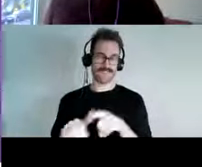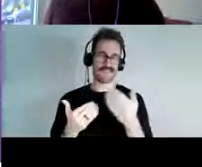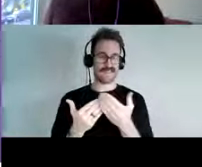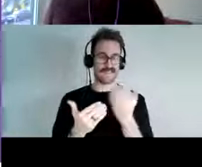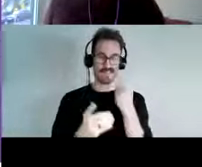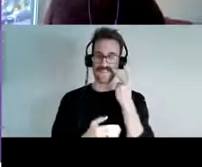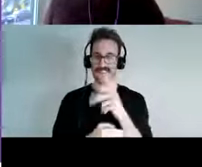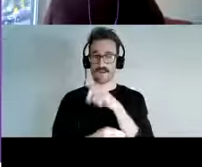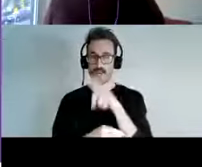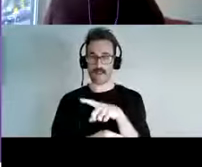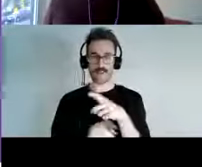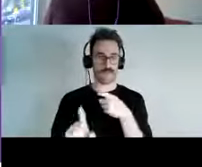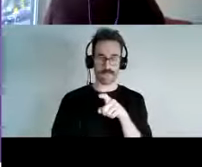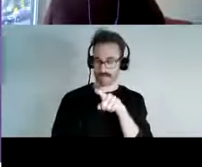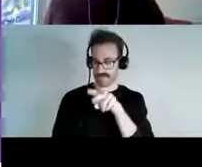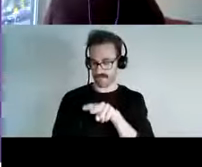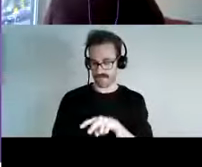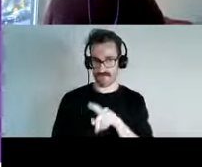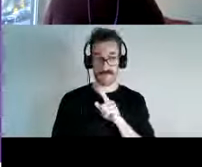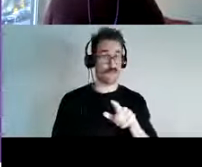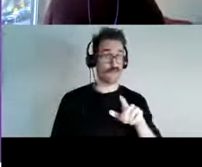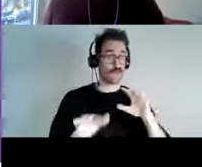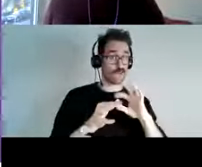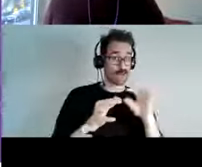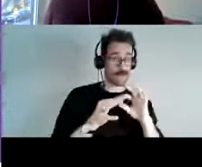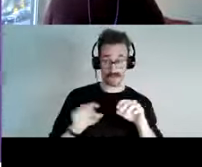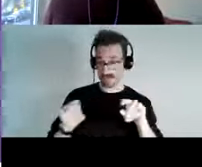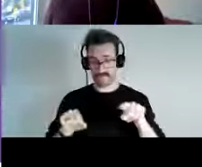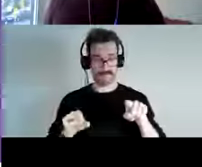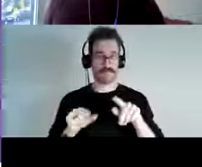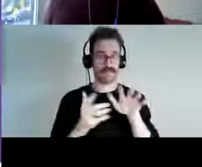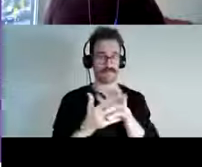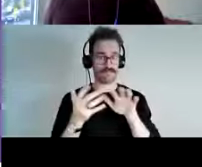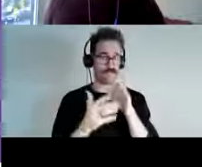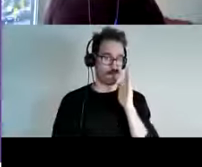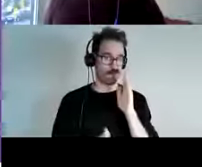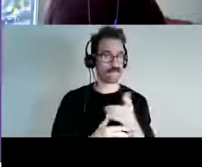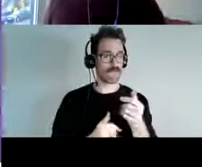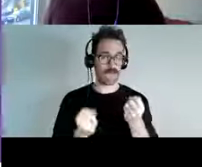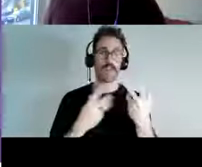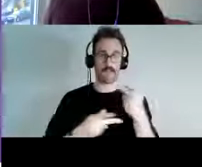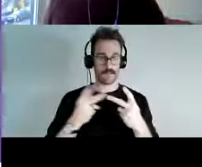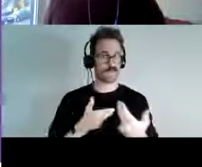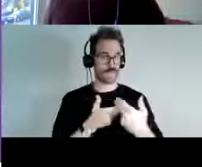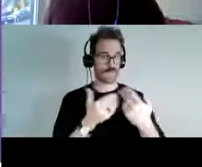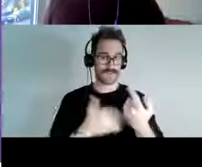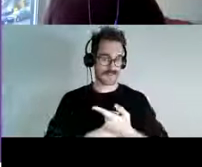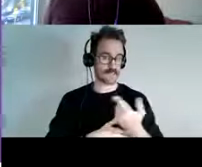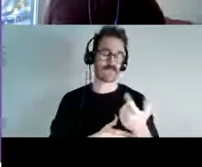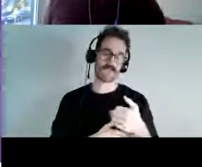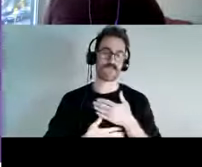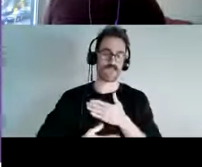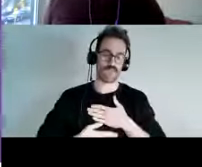the questions are from, because we do have quite a few today on our session. So if you would appreciate you doing